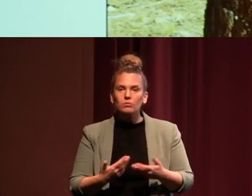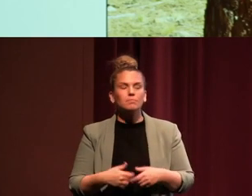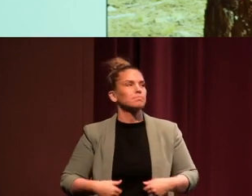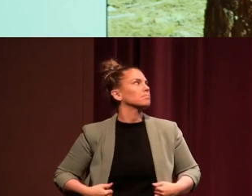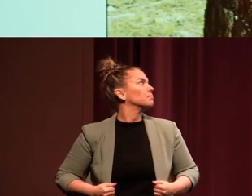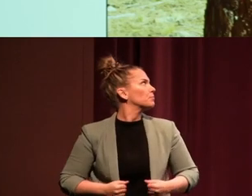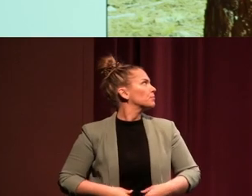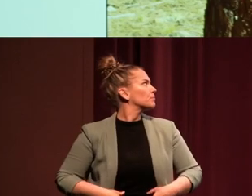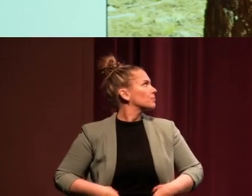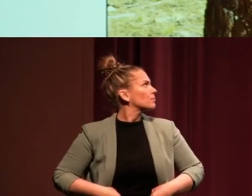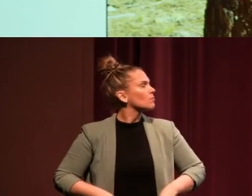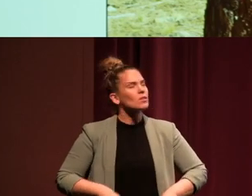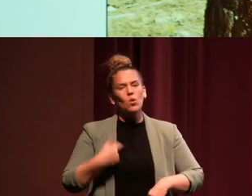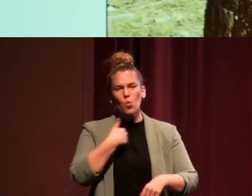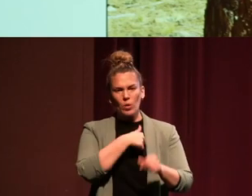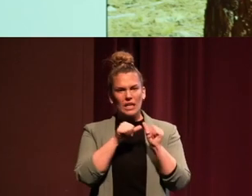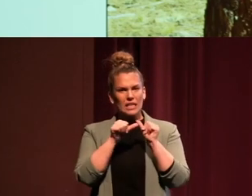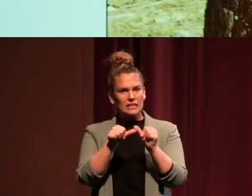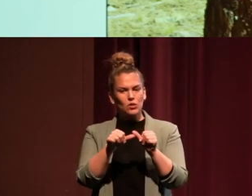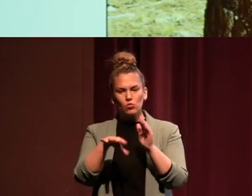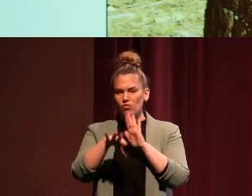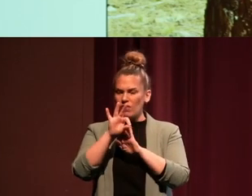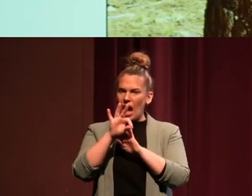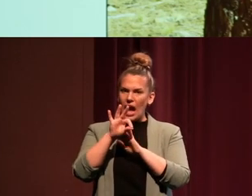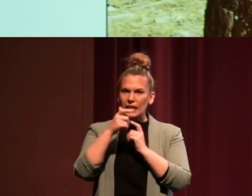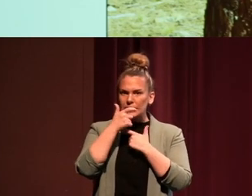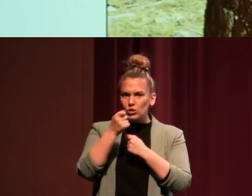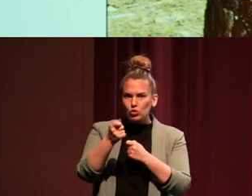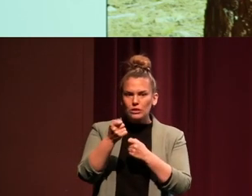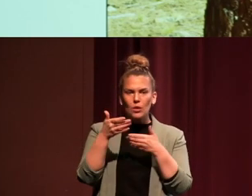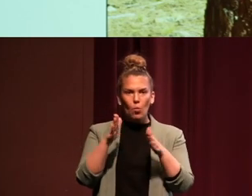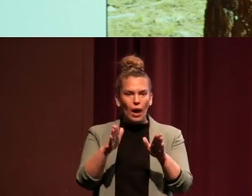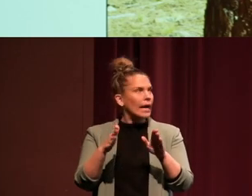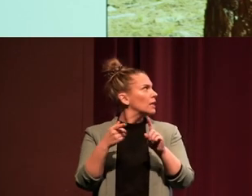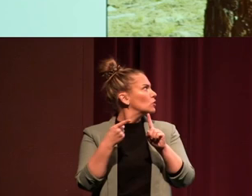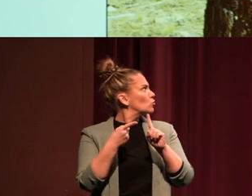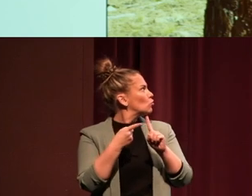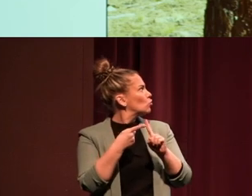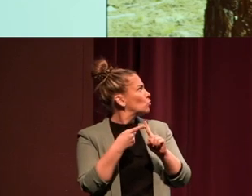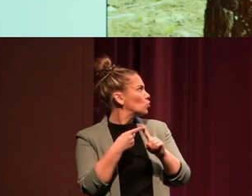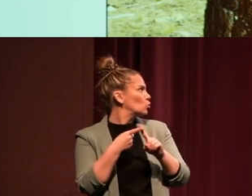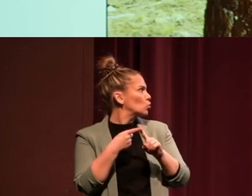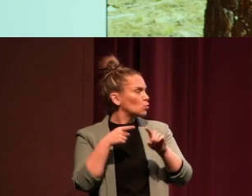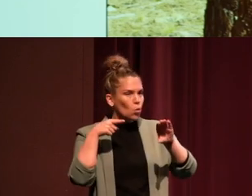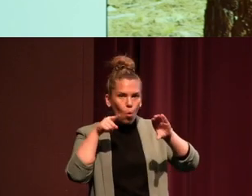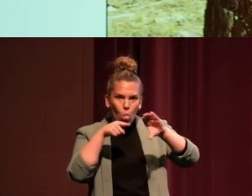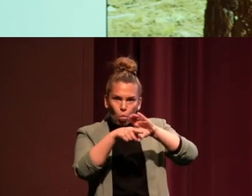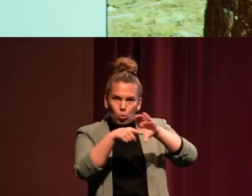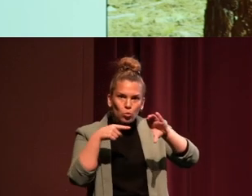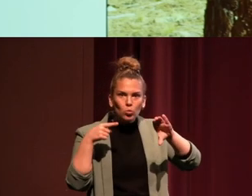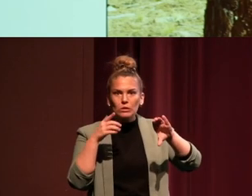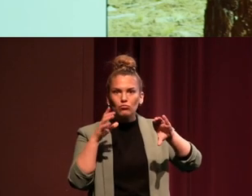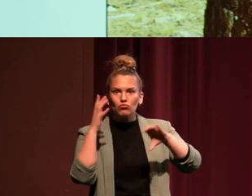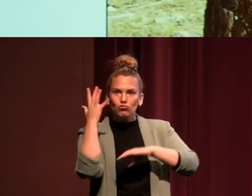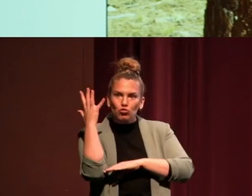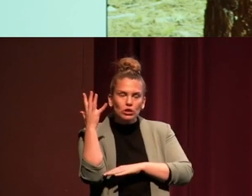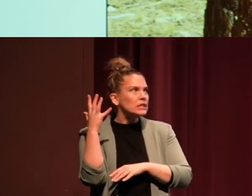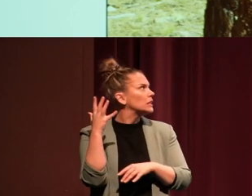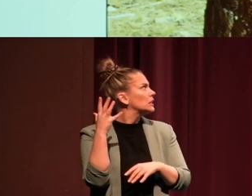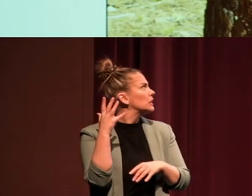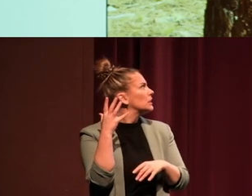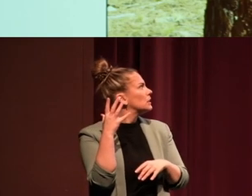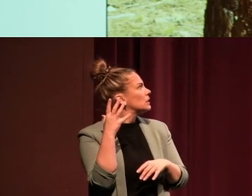We continue to find new and interesting ways to punch holes in trees, and we're learning that ponderosa pine following